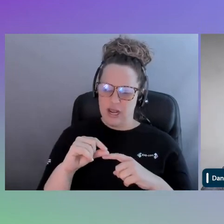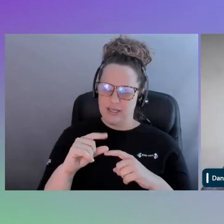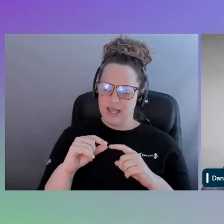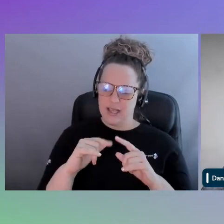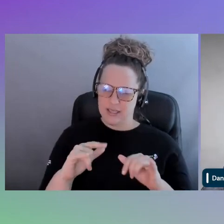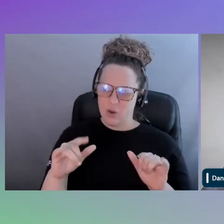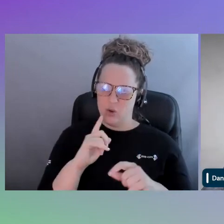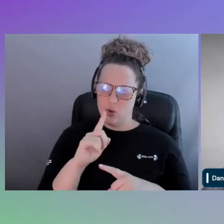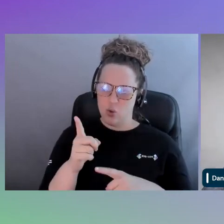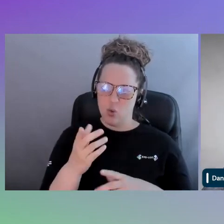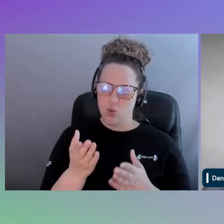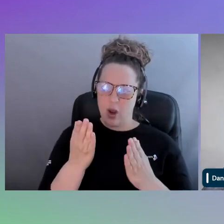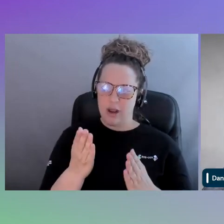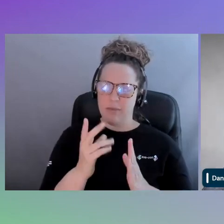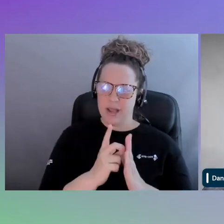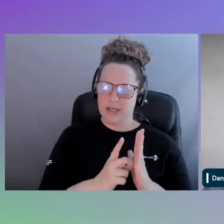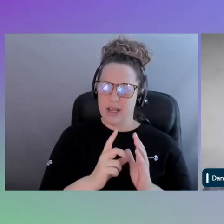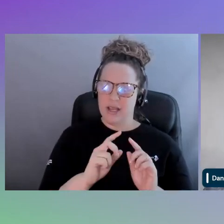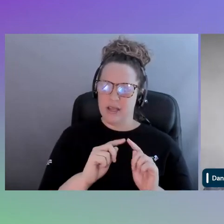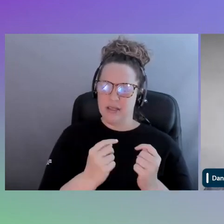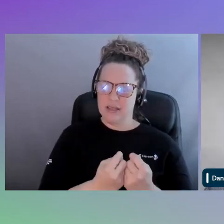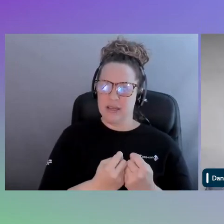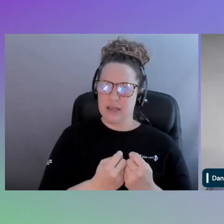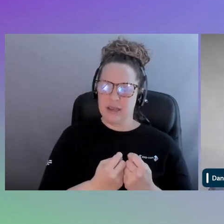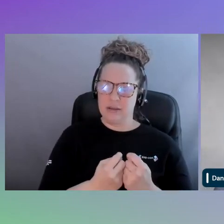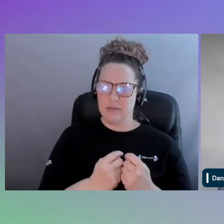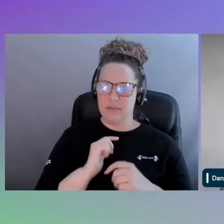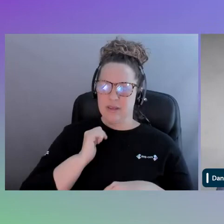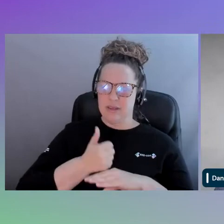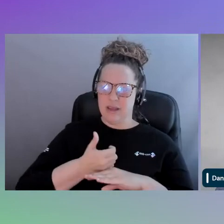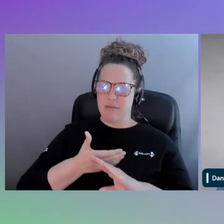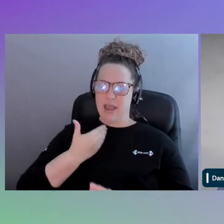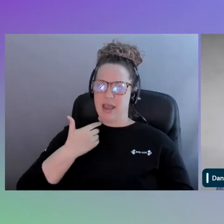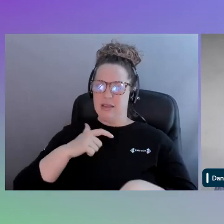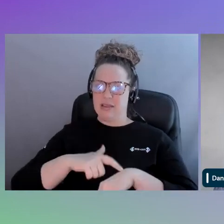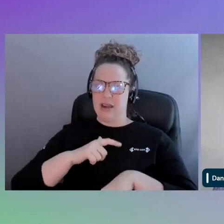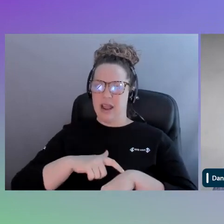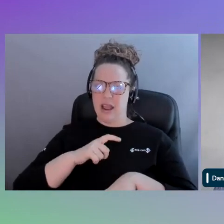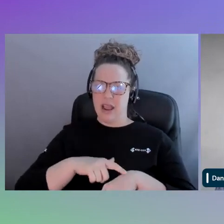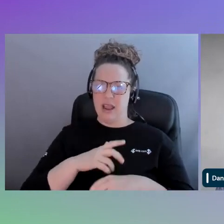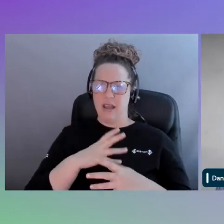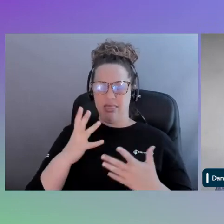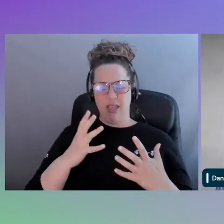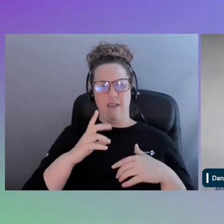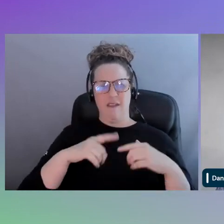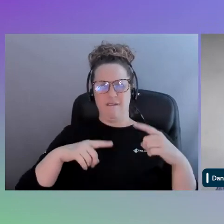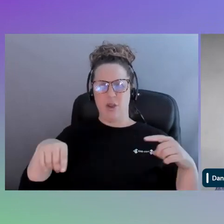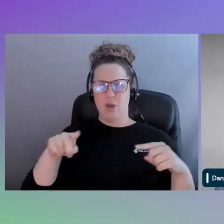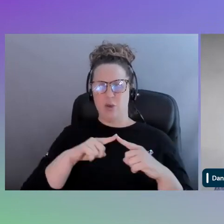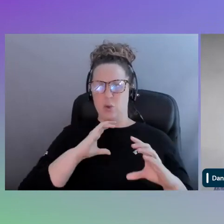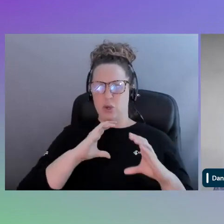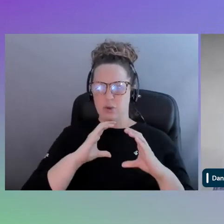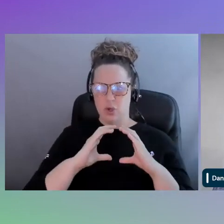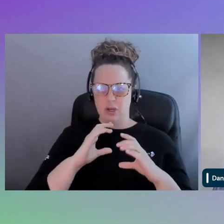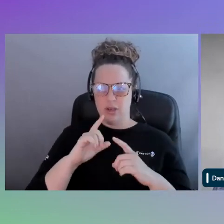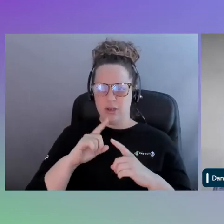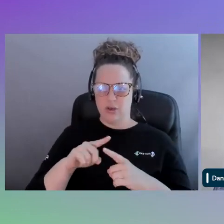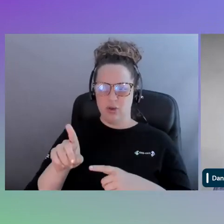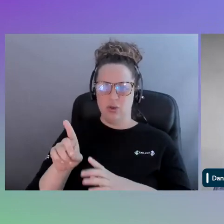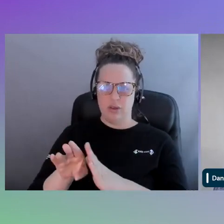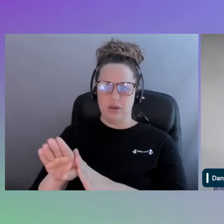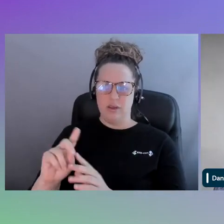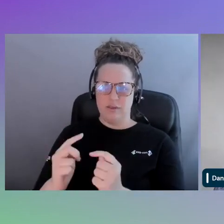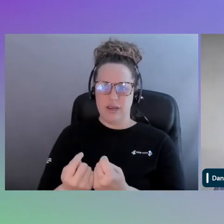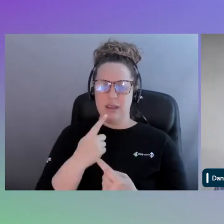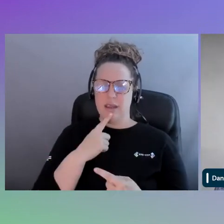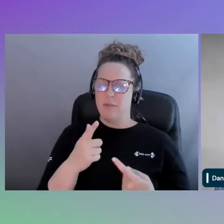etc., do you recommend a design team mock up ahead of time? It seems like it could be a lot of variations to communicate to the dev team, but worth it to